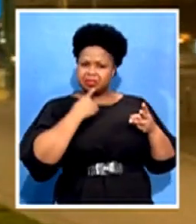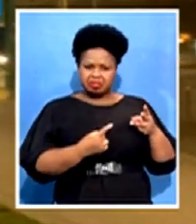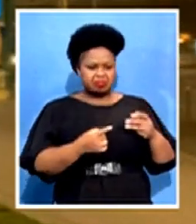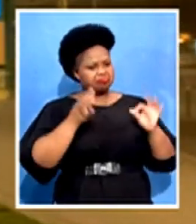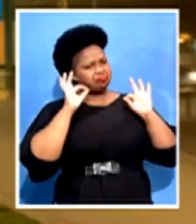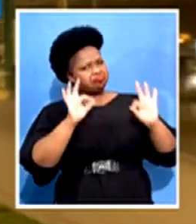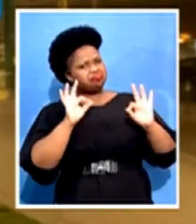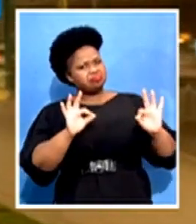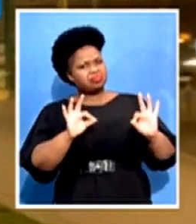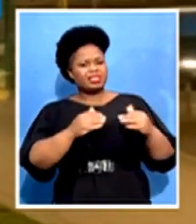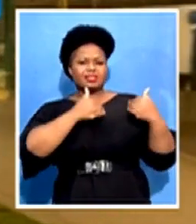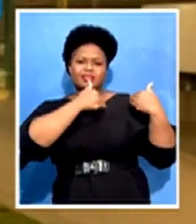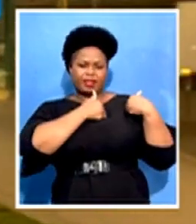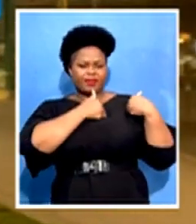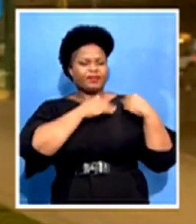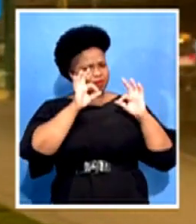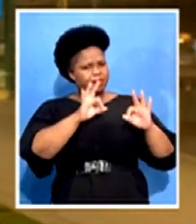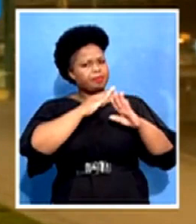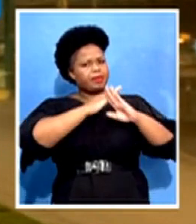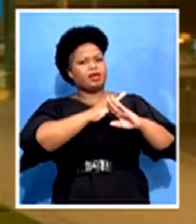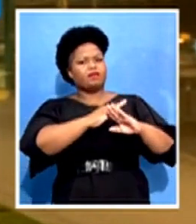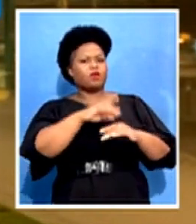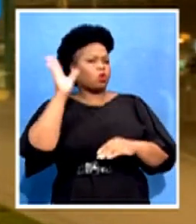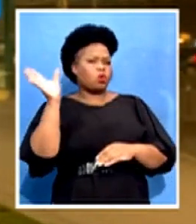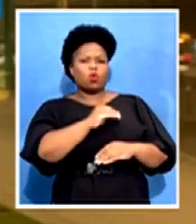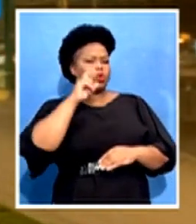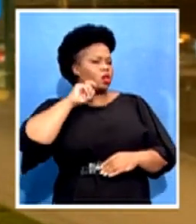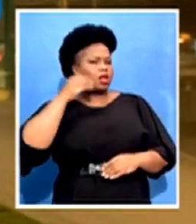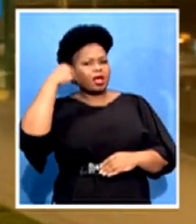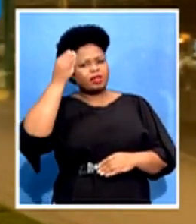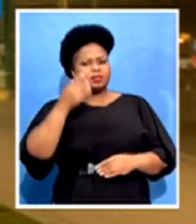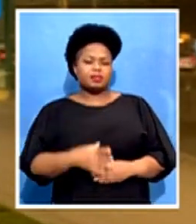effective for all adults. Trent Murray, SABC News, Berlin.